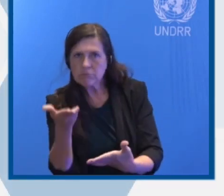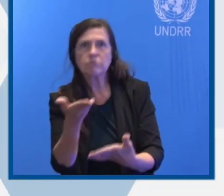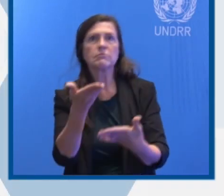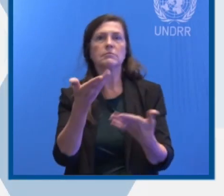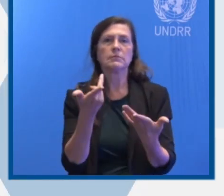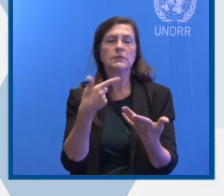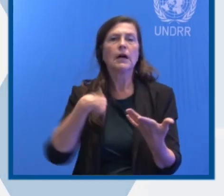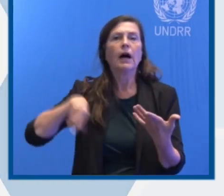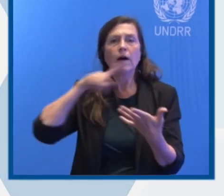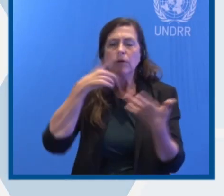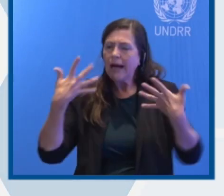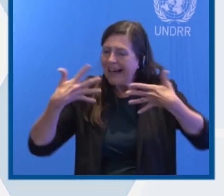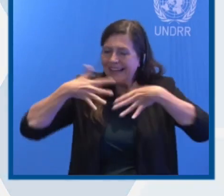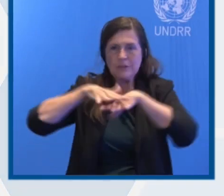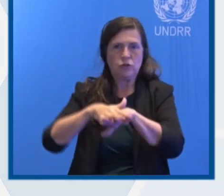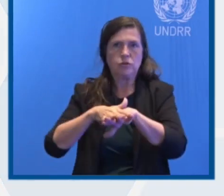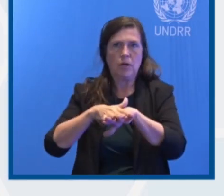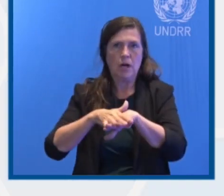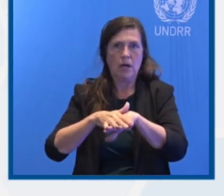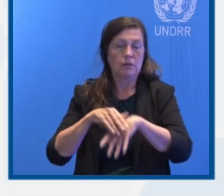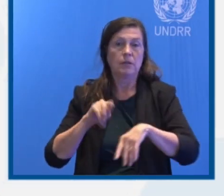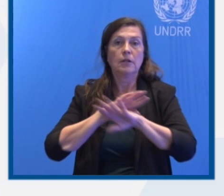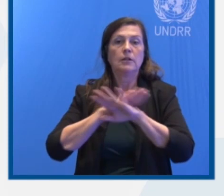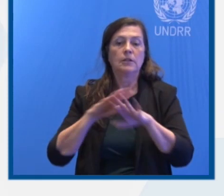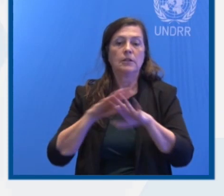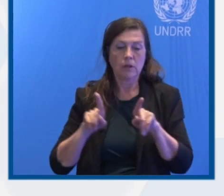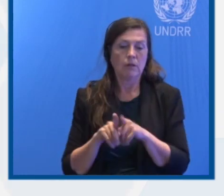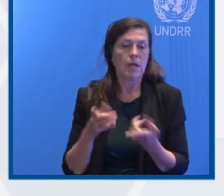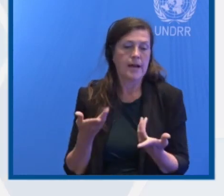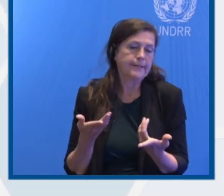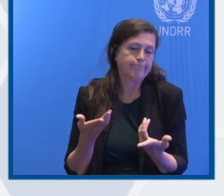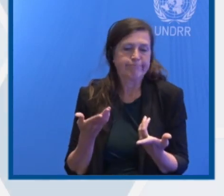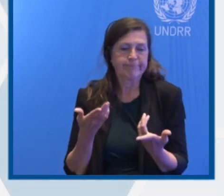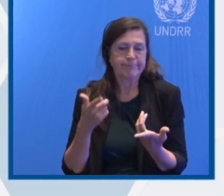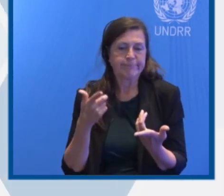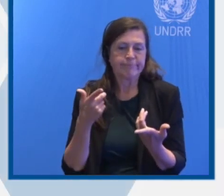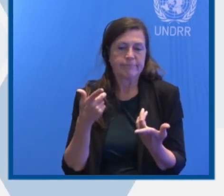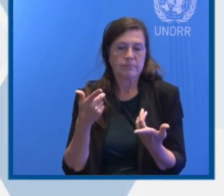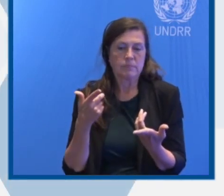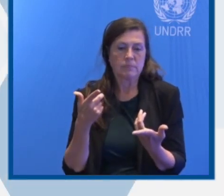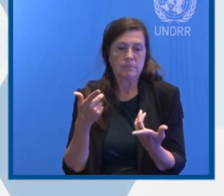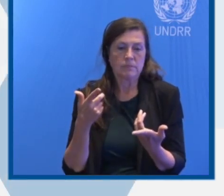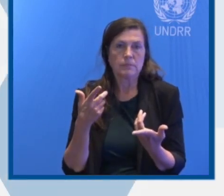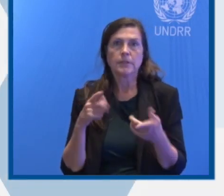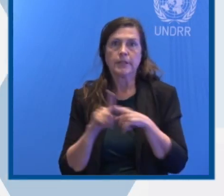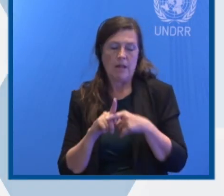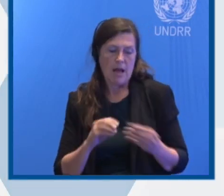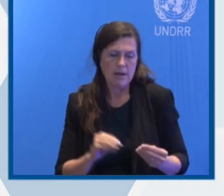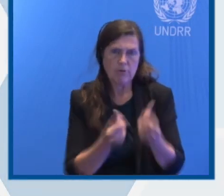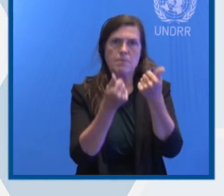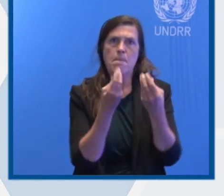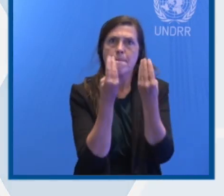the focus is not just on creating capital assets, but also on delivering services in a sustainable